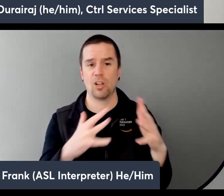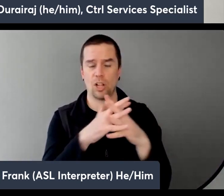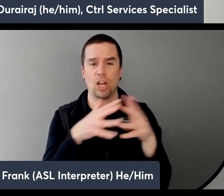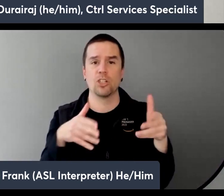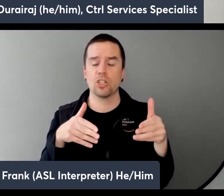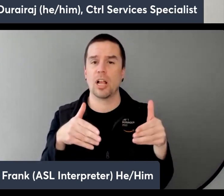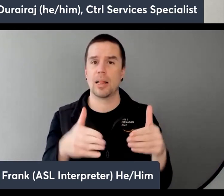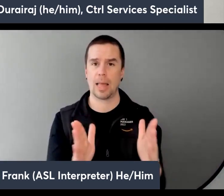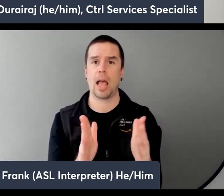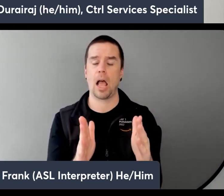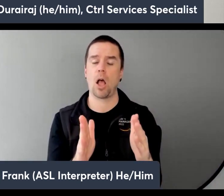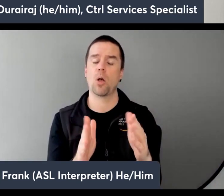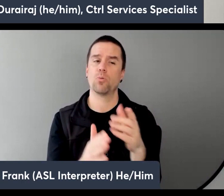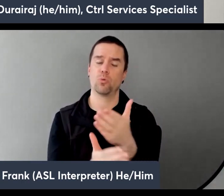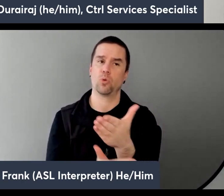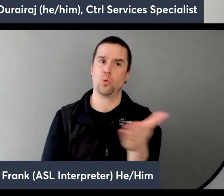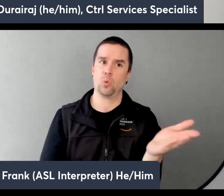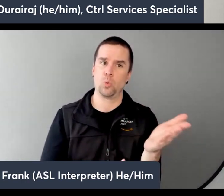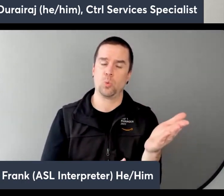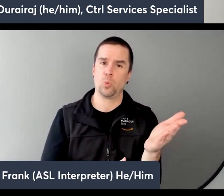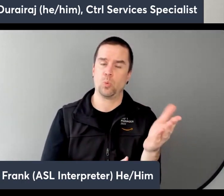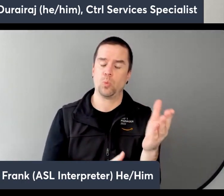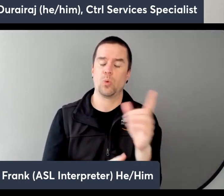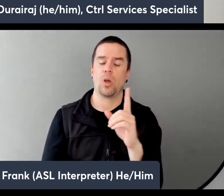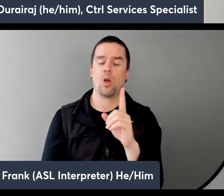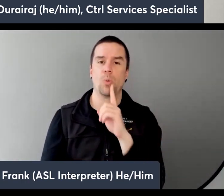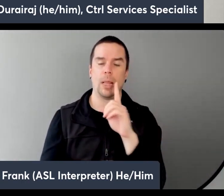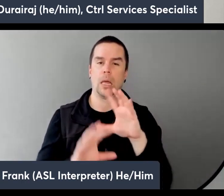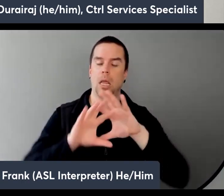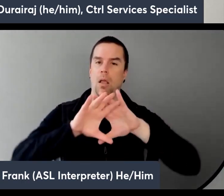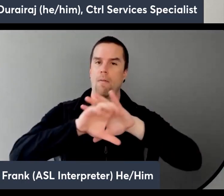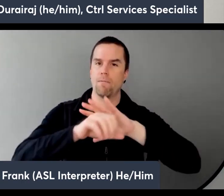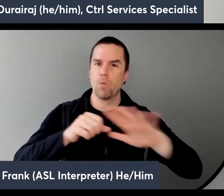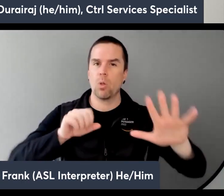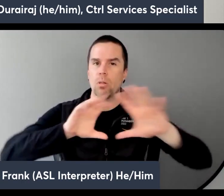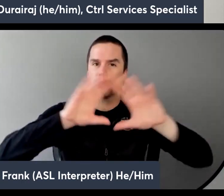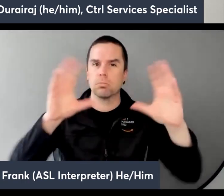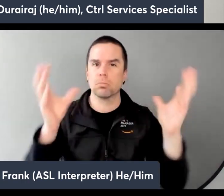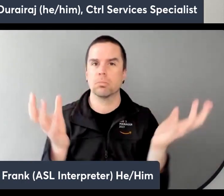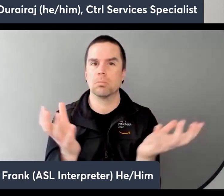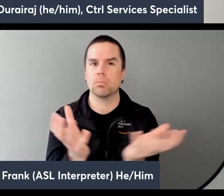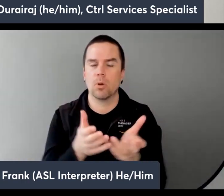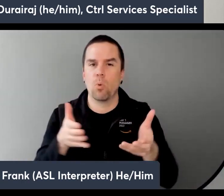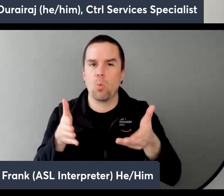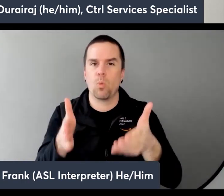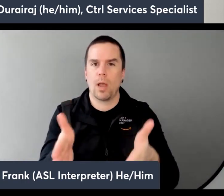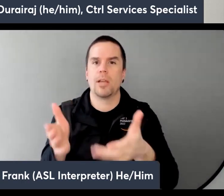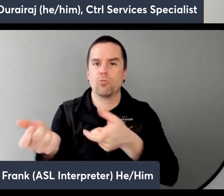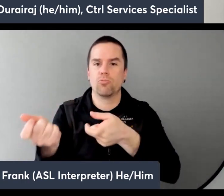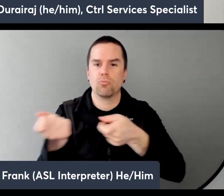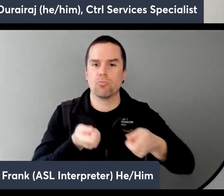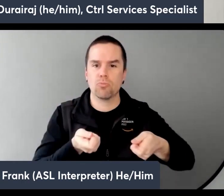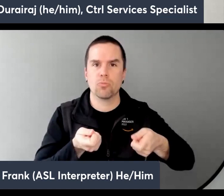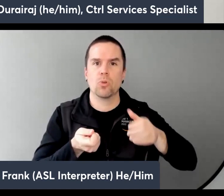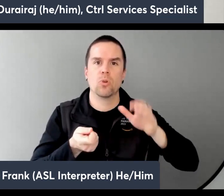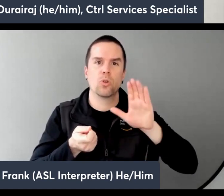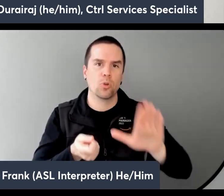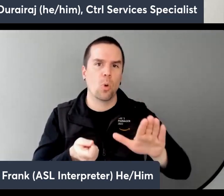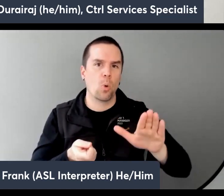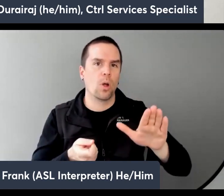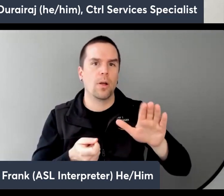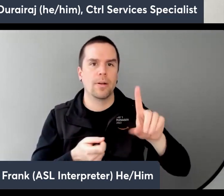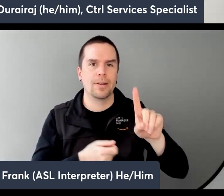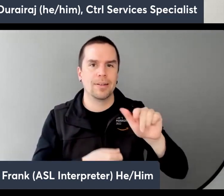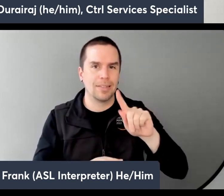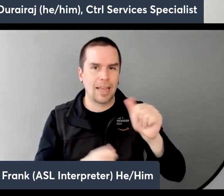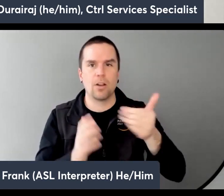method to retrieve your configuration data via AppConfig. So it's kind of like this one-stop shop for